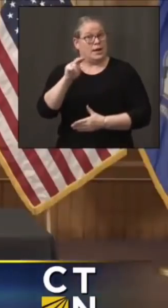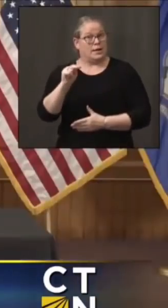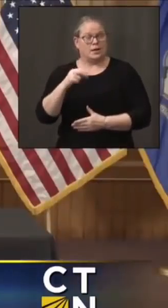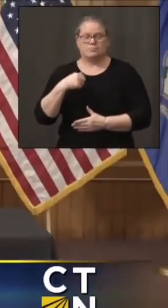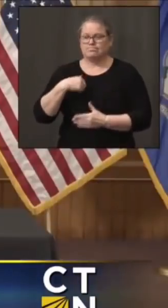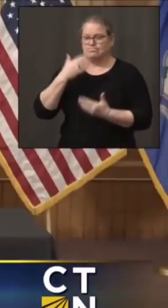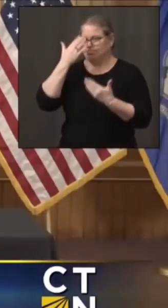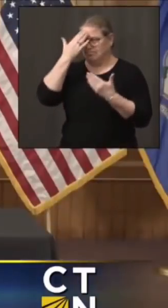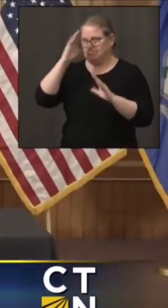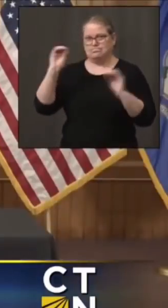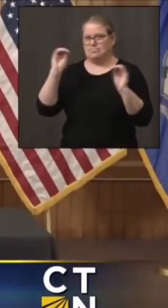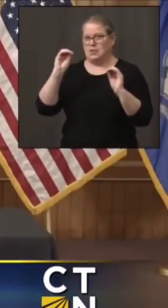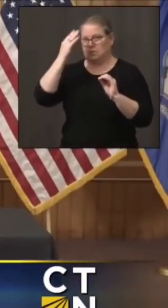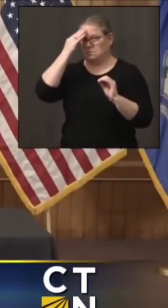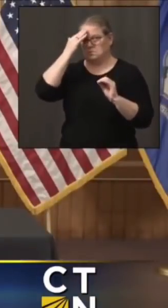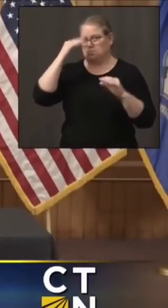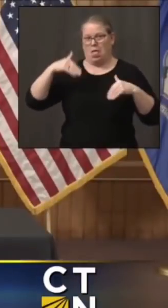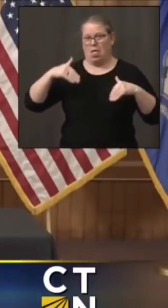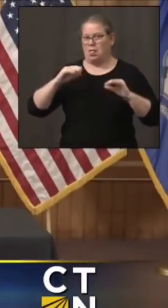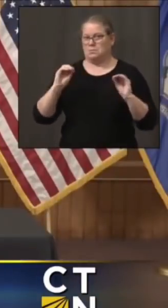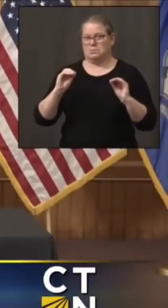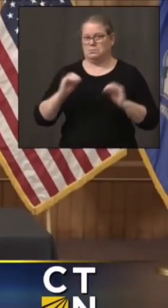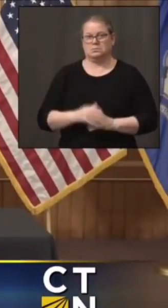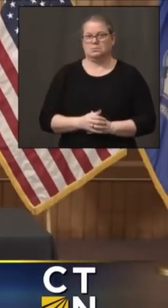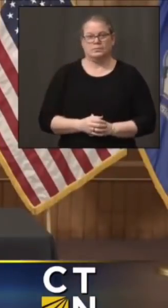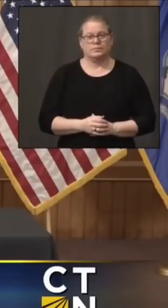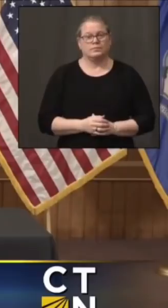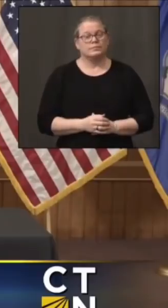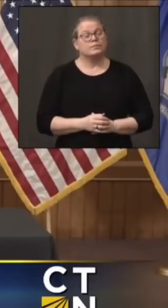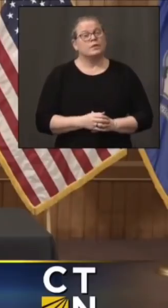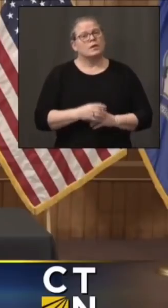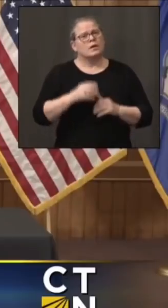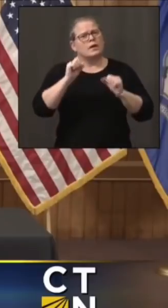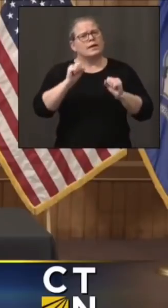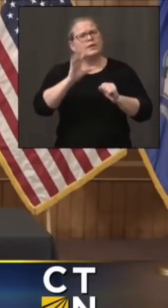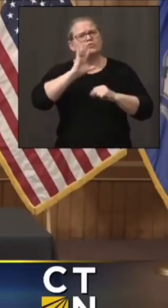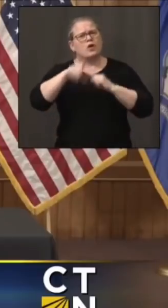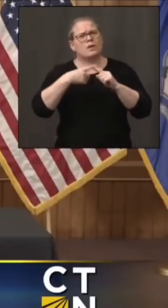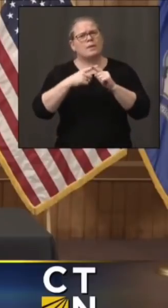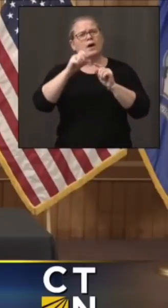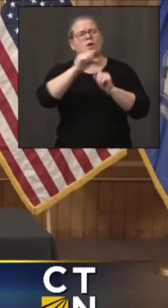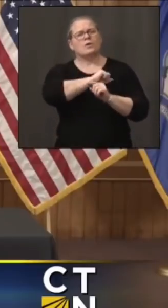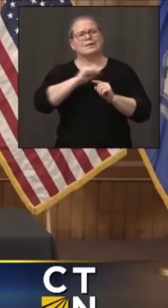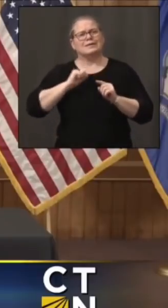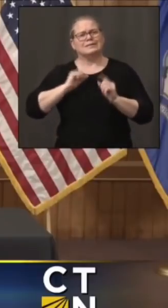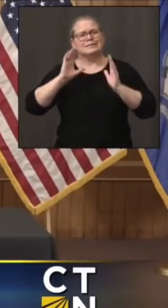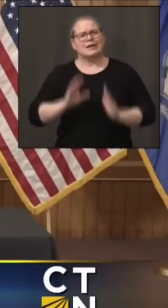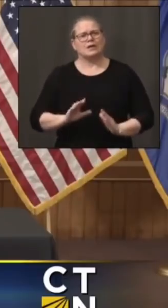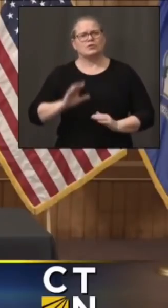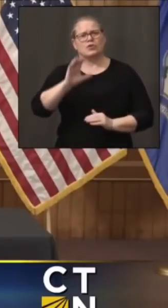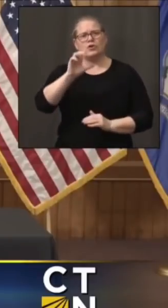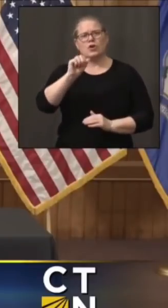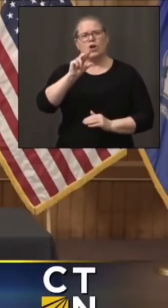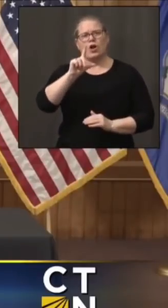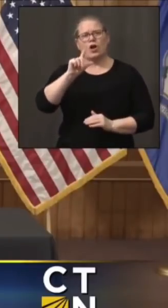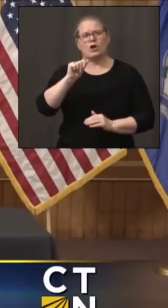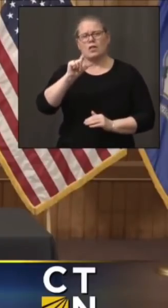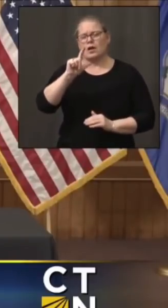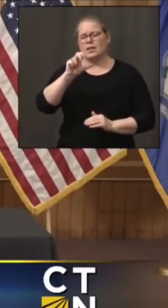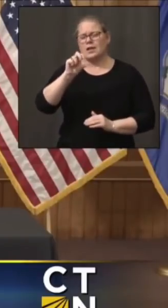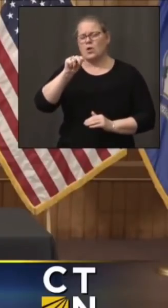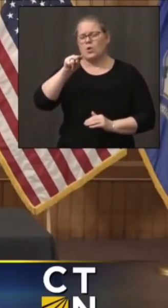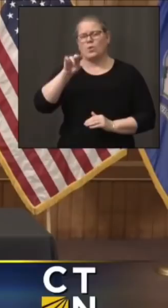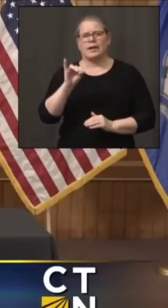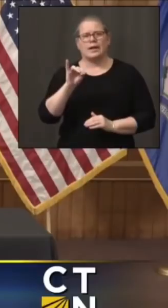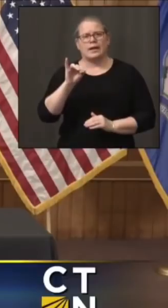you, I know this is off topic a bit, but can you talk about what Senator Carla Leone is going to do as special advisor to the commissioner, DOT